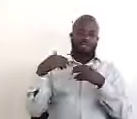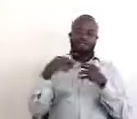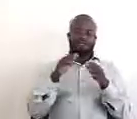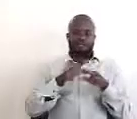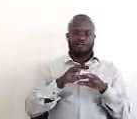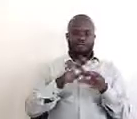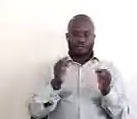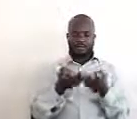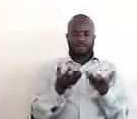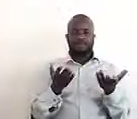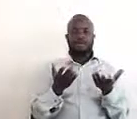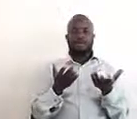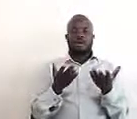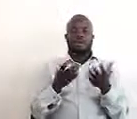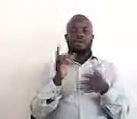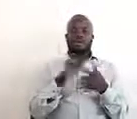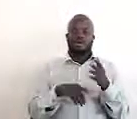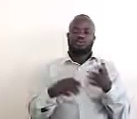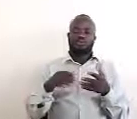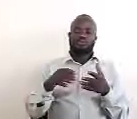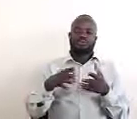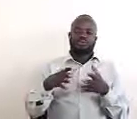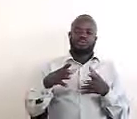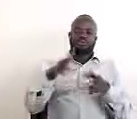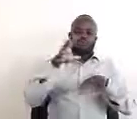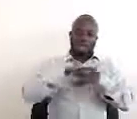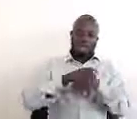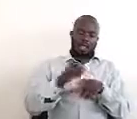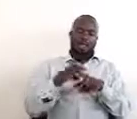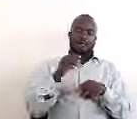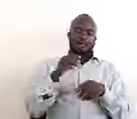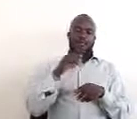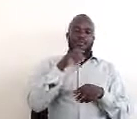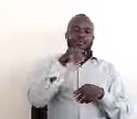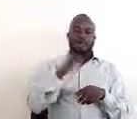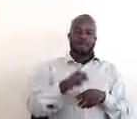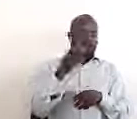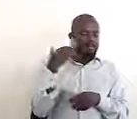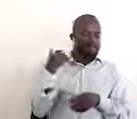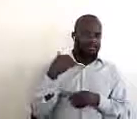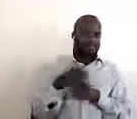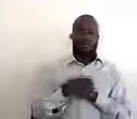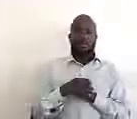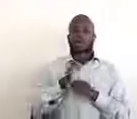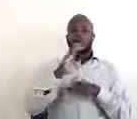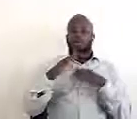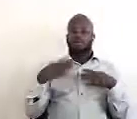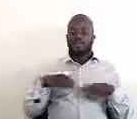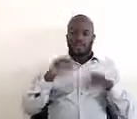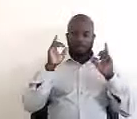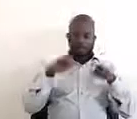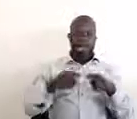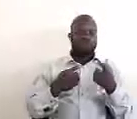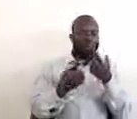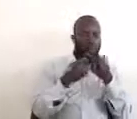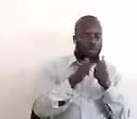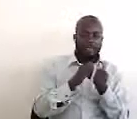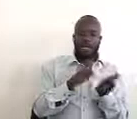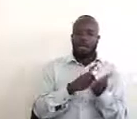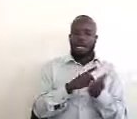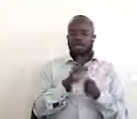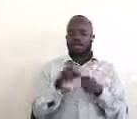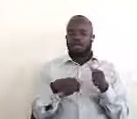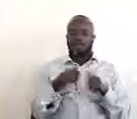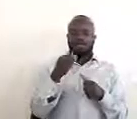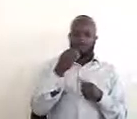the family history, and sort of what you inherit from your ancestors. And everybody should have a discussion